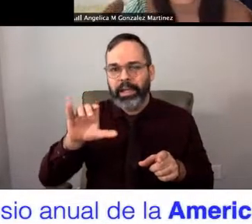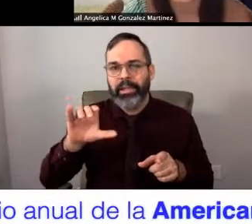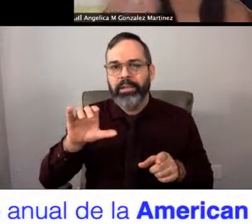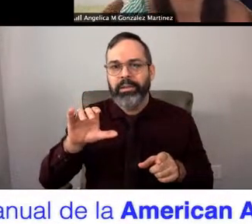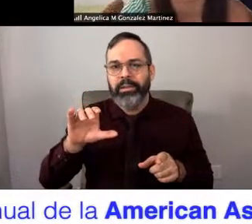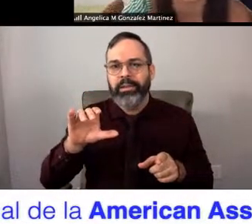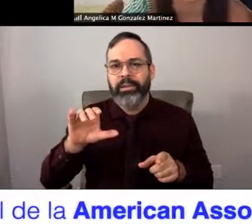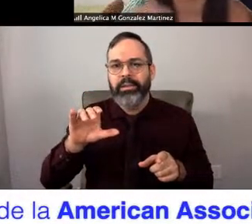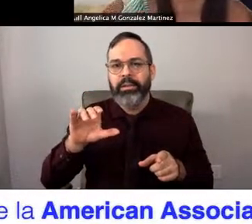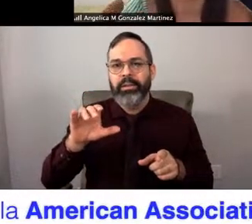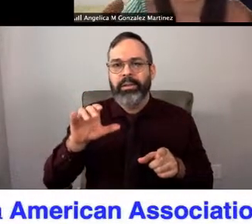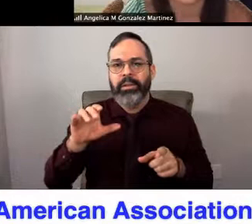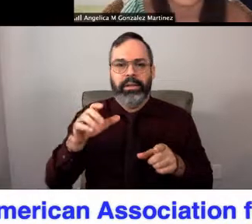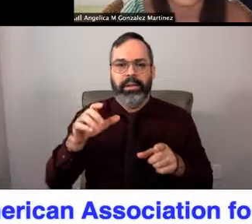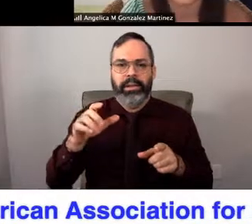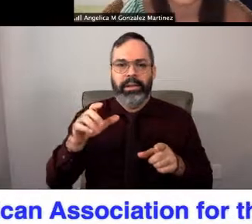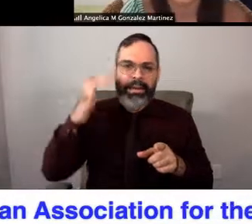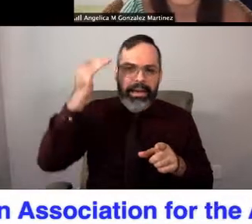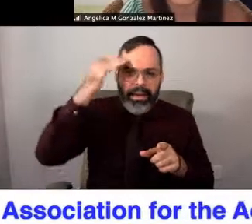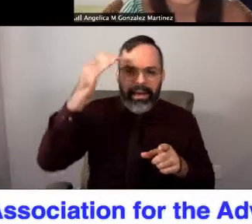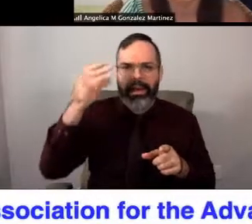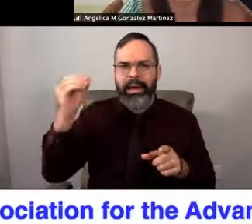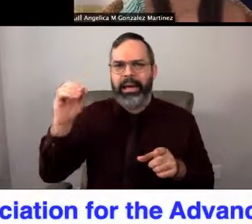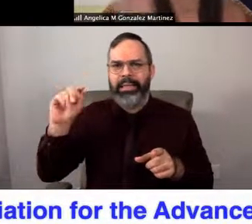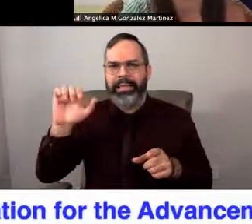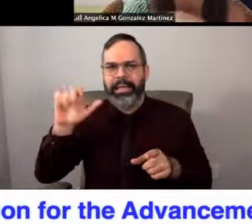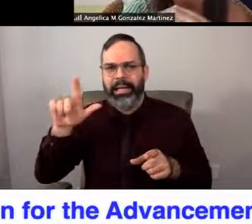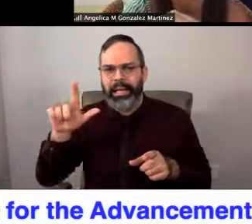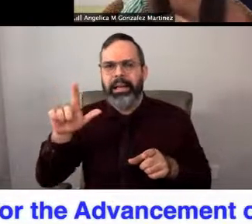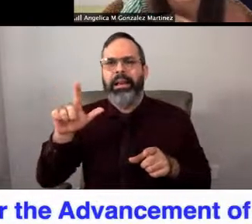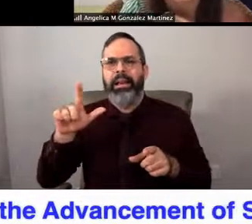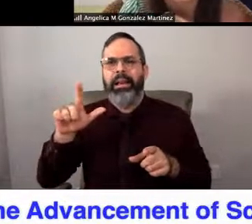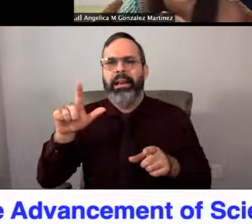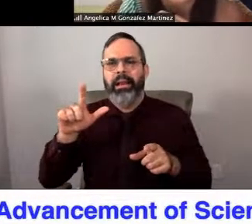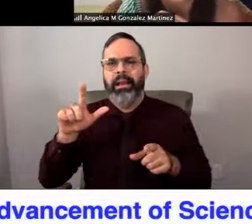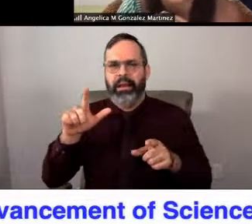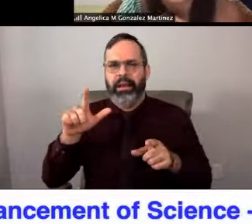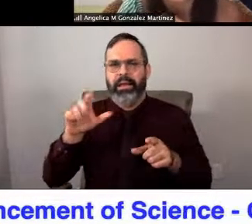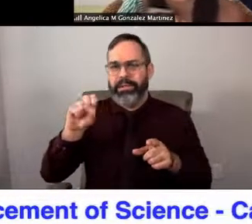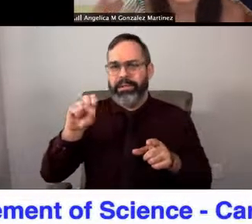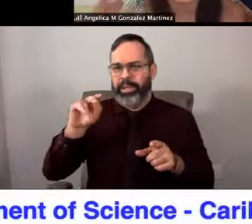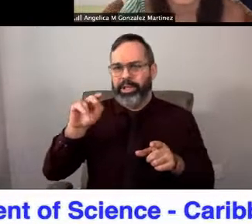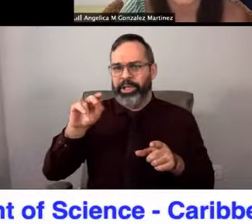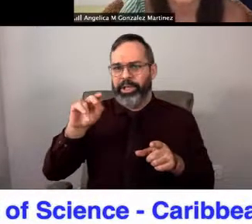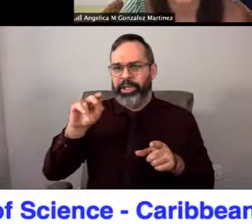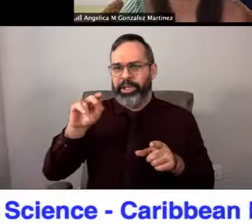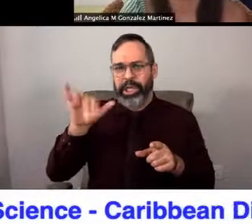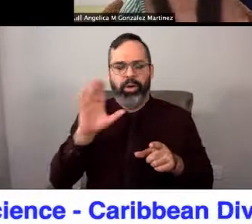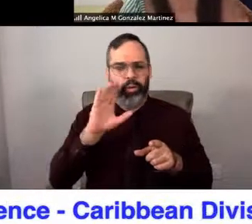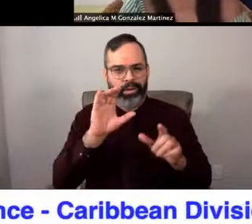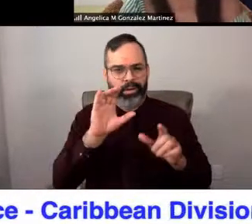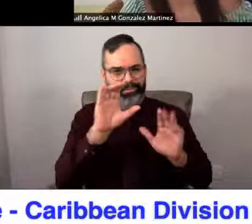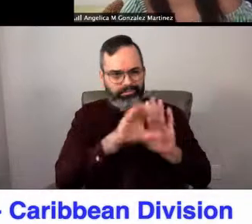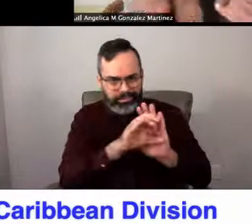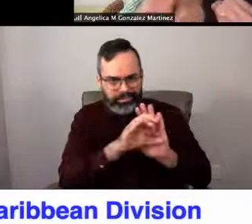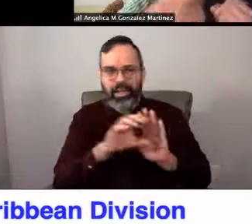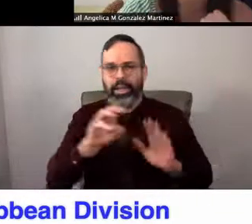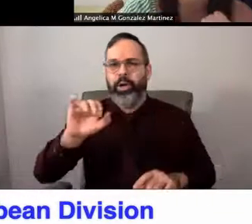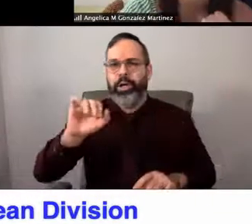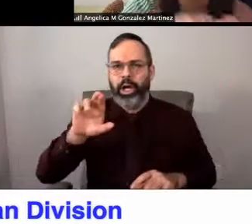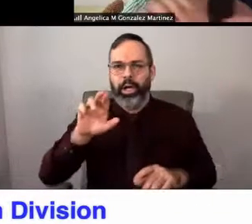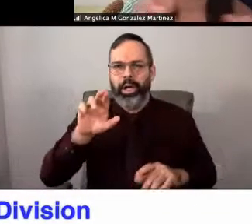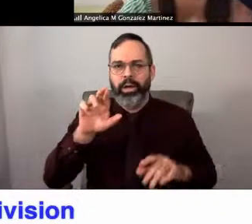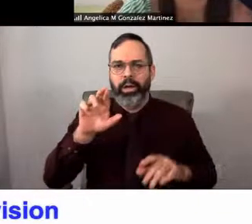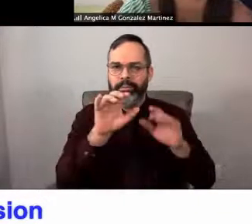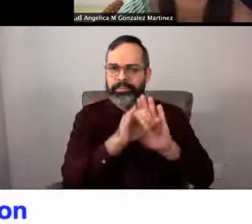head and the tail of the symmetry of the phages. Later is characterization molecular to determine in sequencing